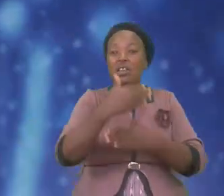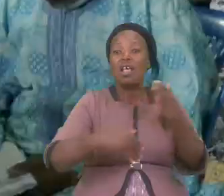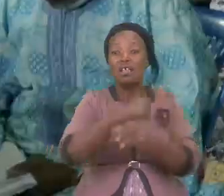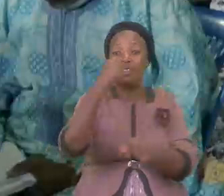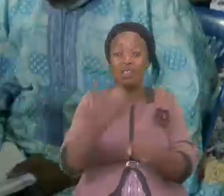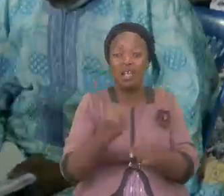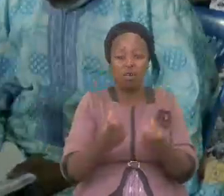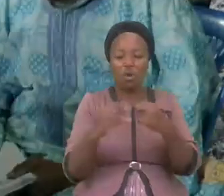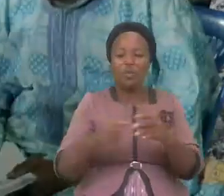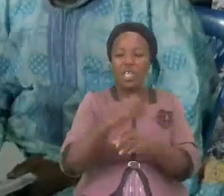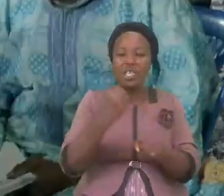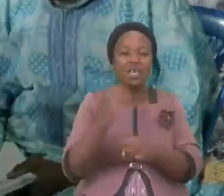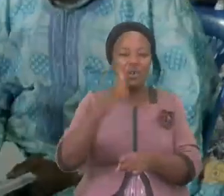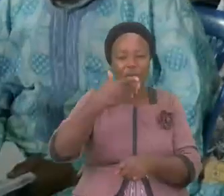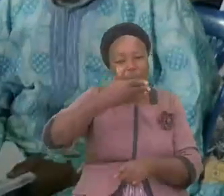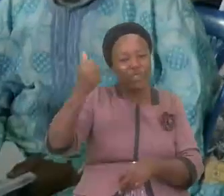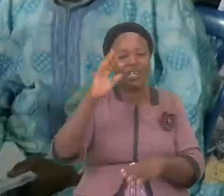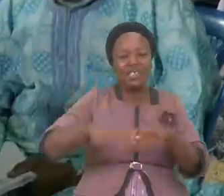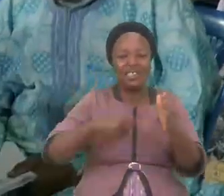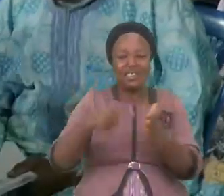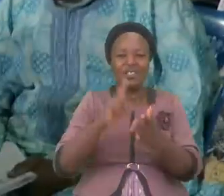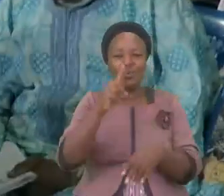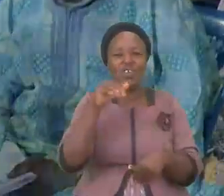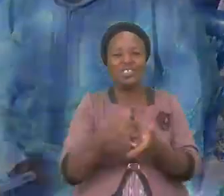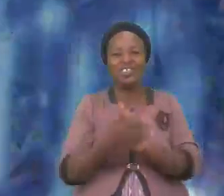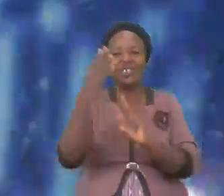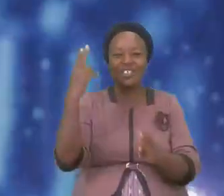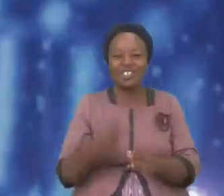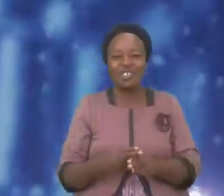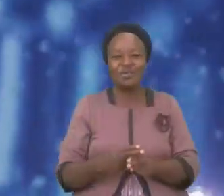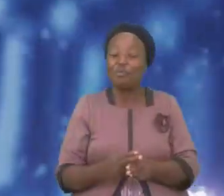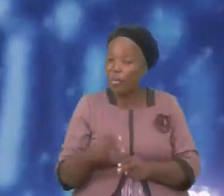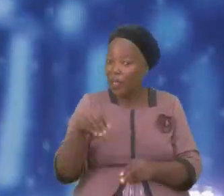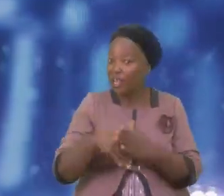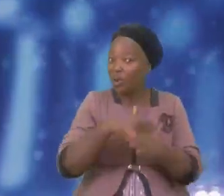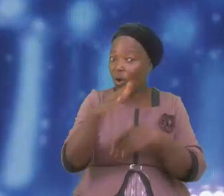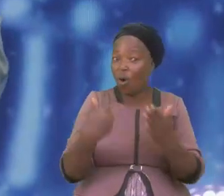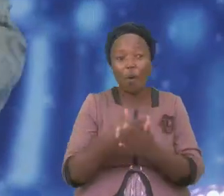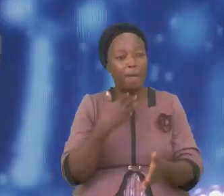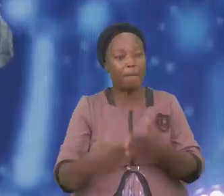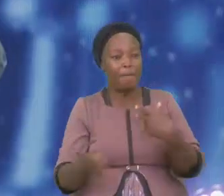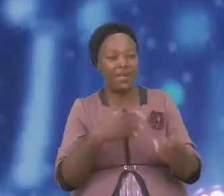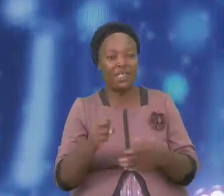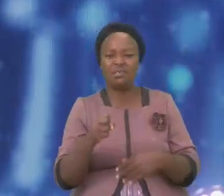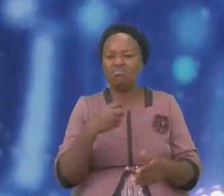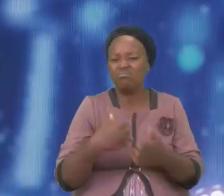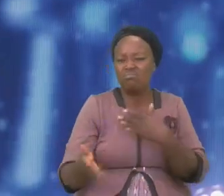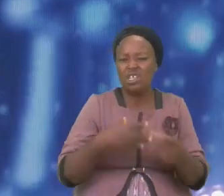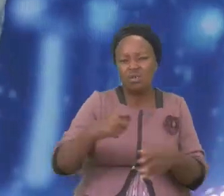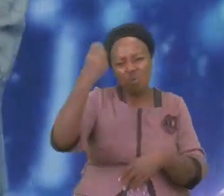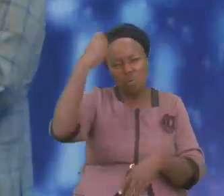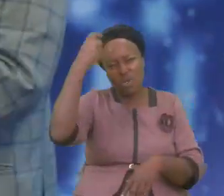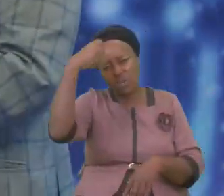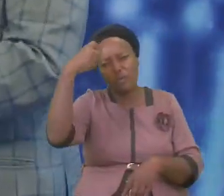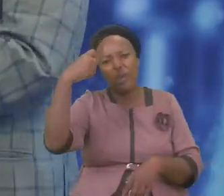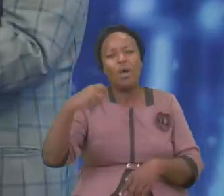Jesus' name. In all matters, matters of wisdom, matters of life, matters of understanding,